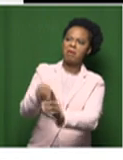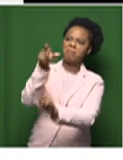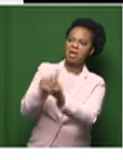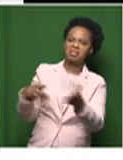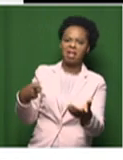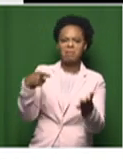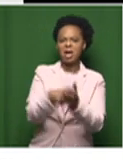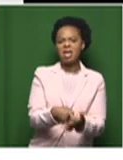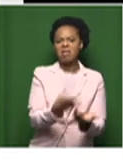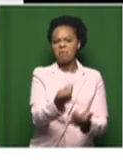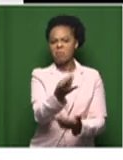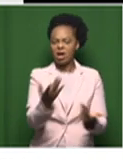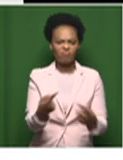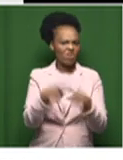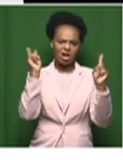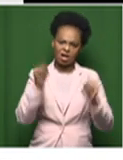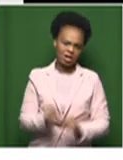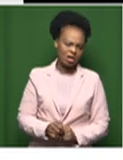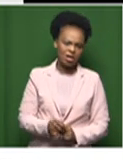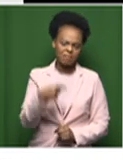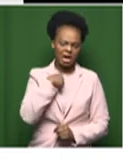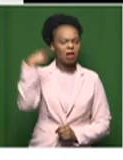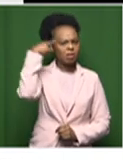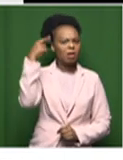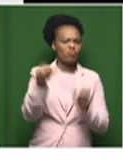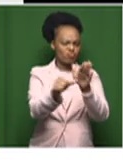bride. And I thought it's important that I should